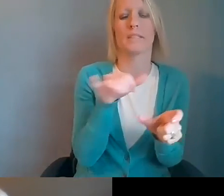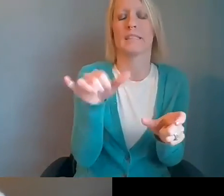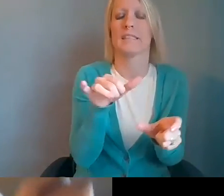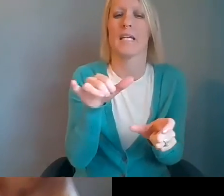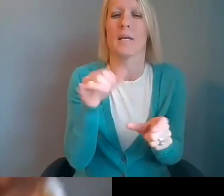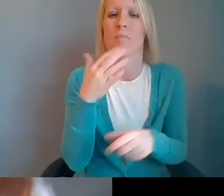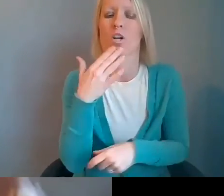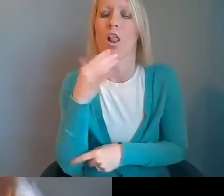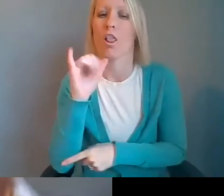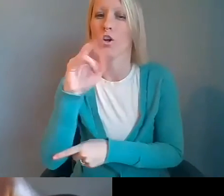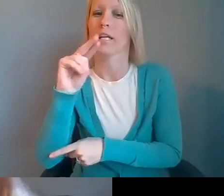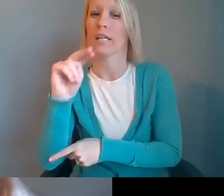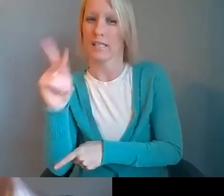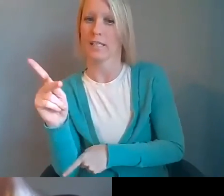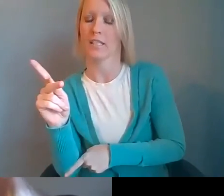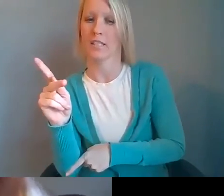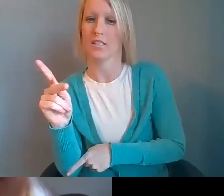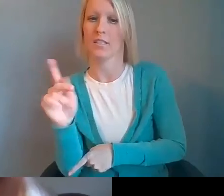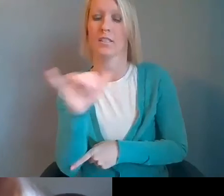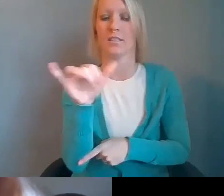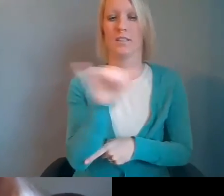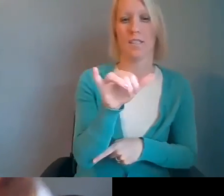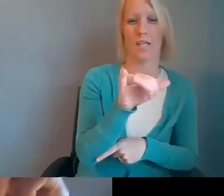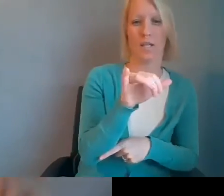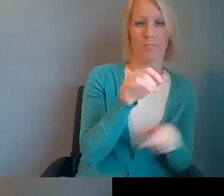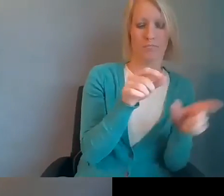So today I'm using the brown.